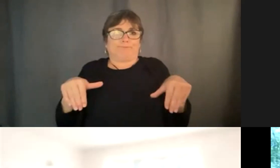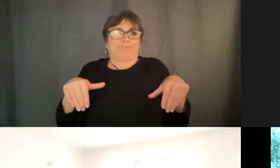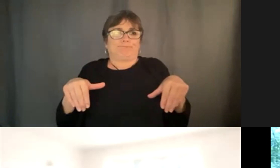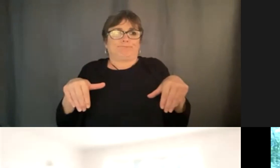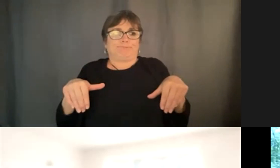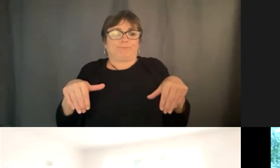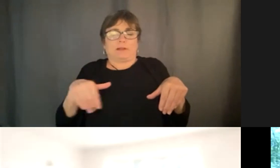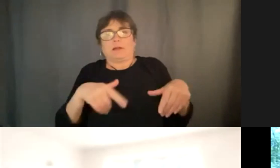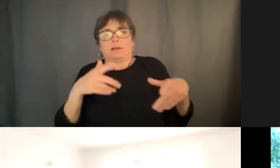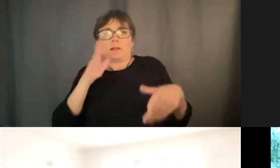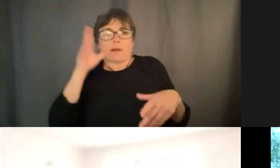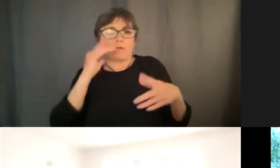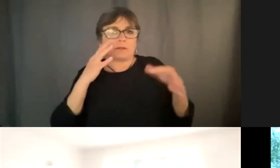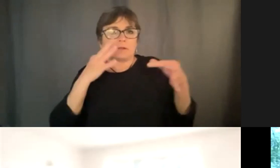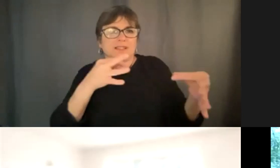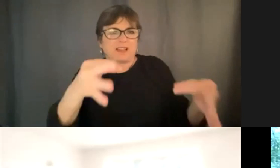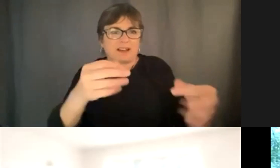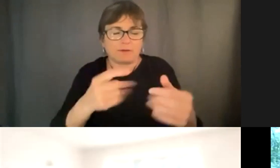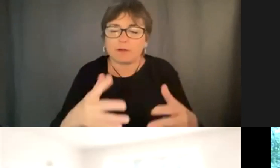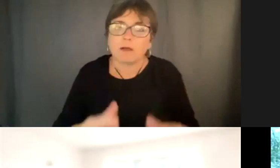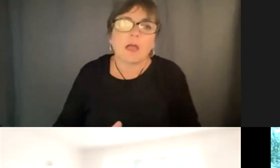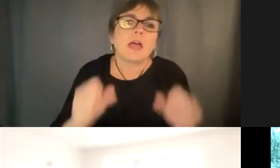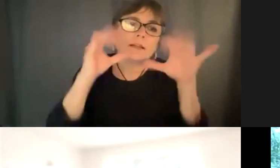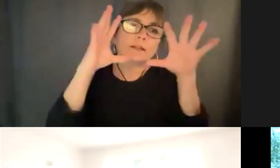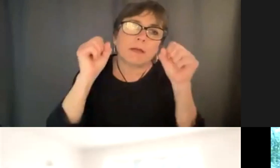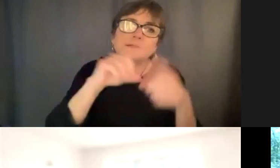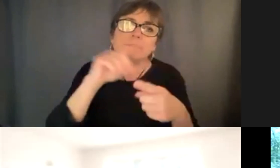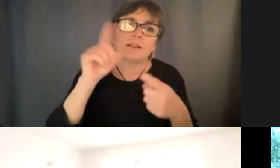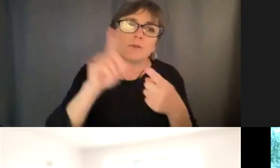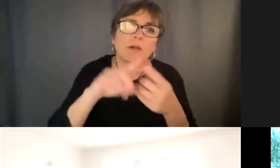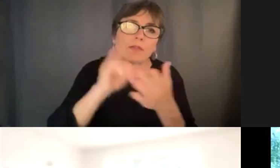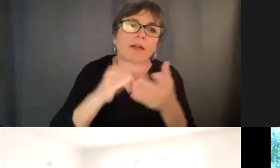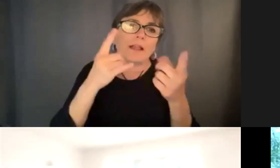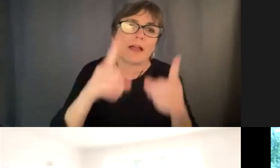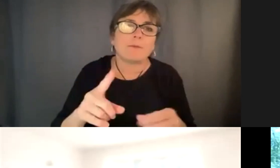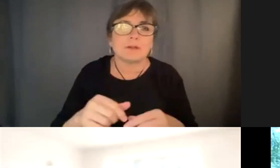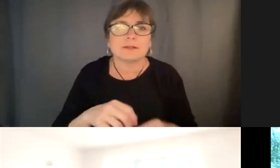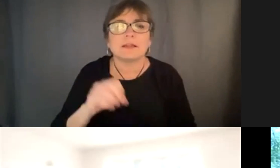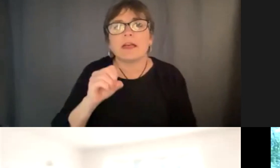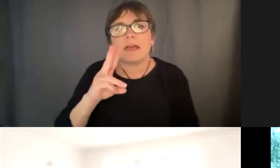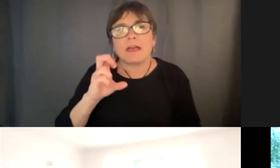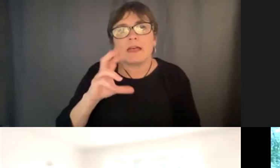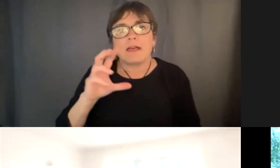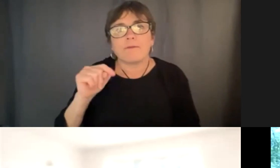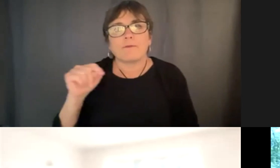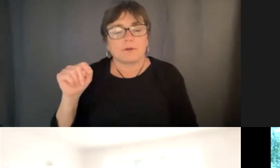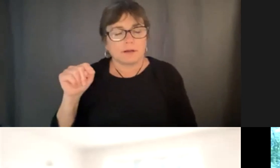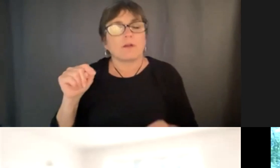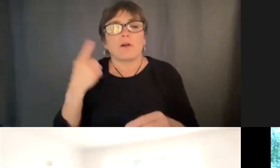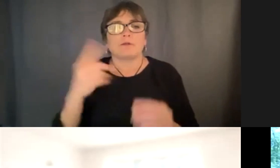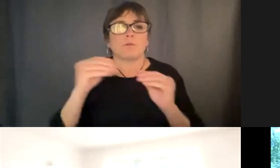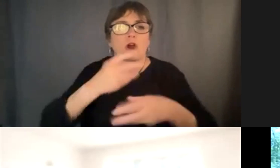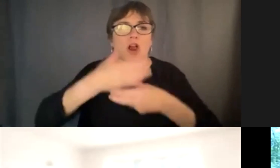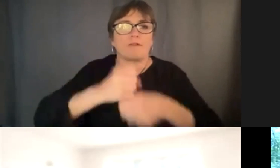amazing moment. And I think something Everett's always been more confident than me, but for me, that was something that I needed was I